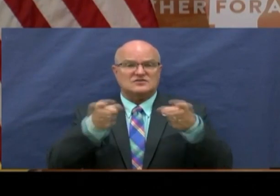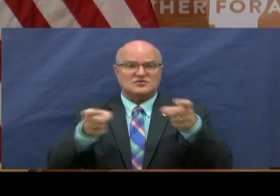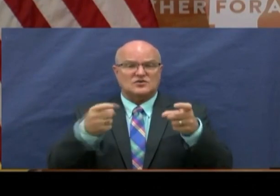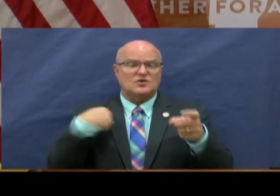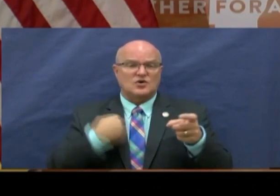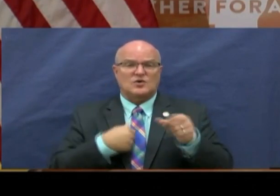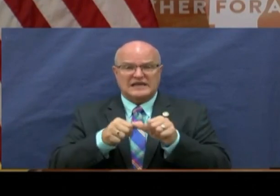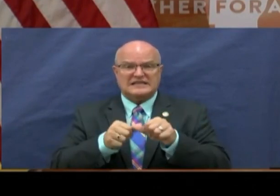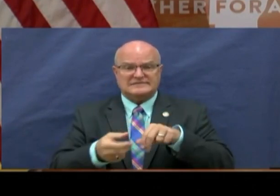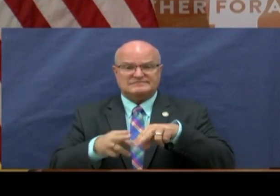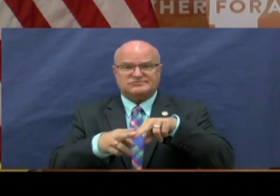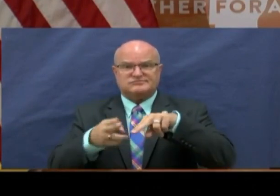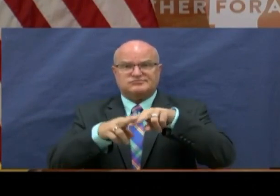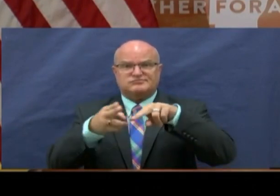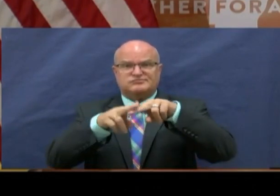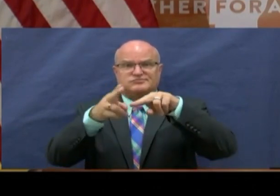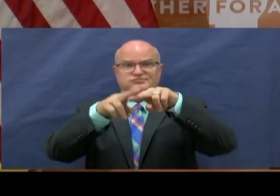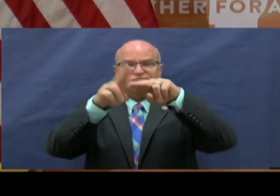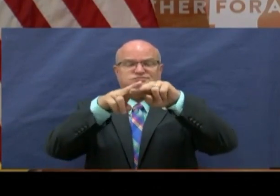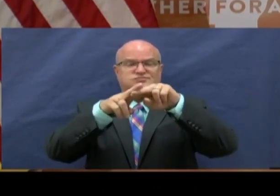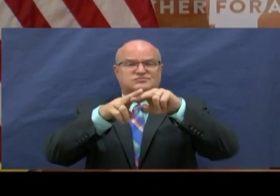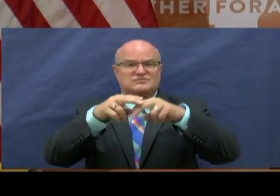continue to lead the state?